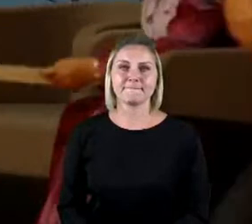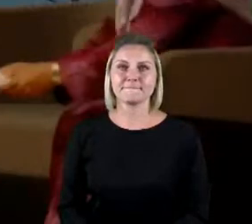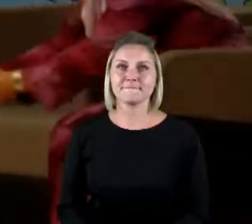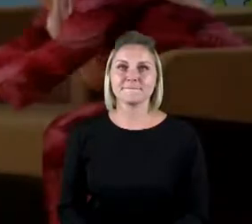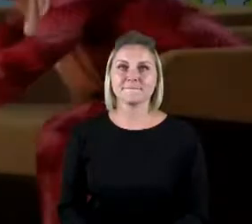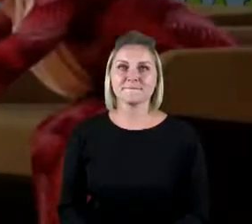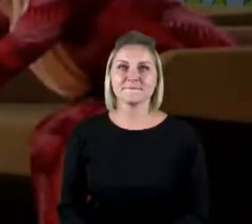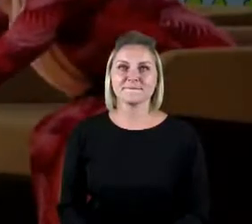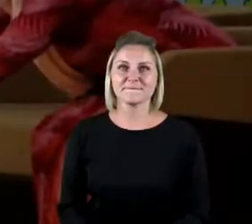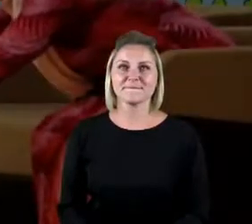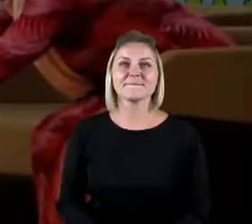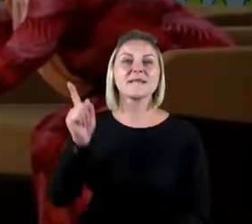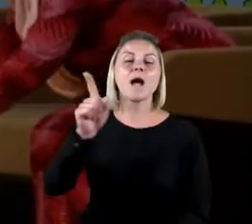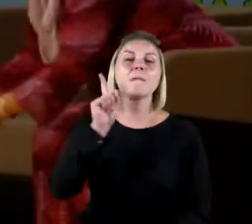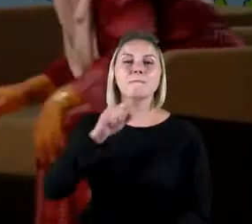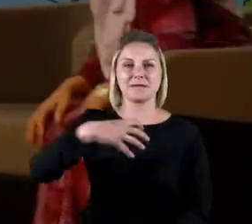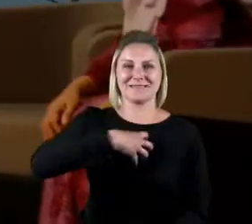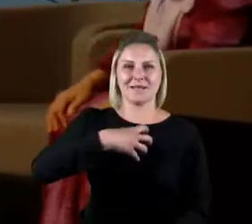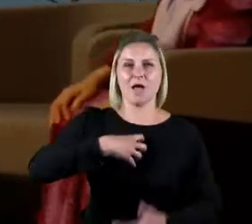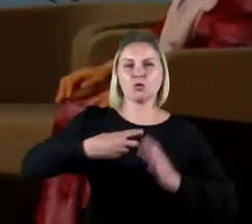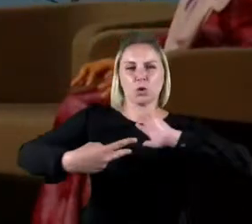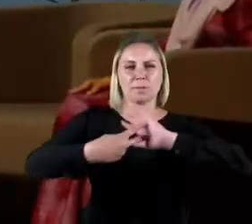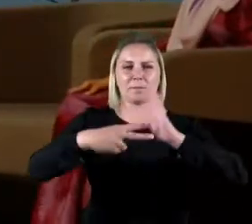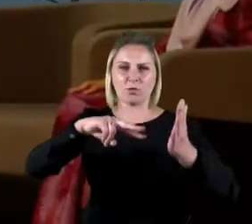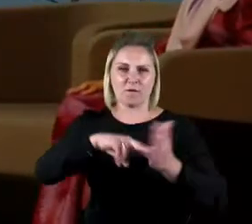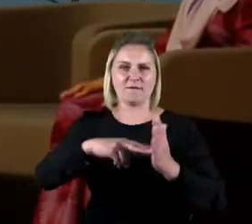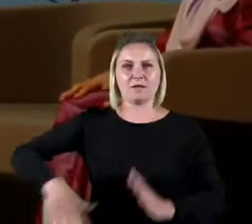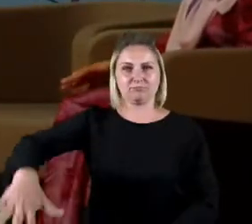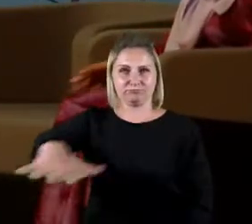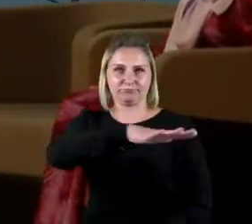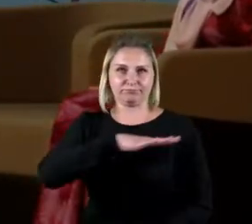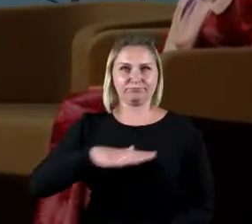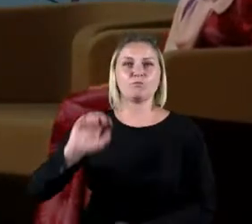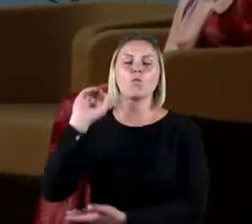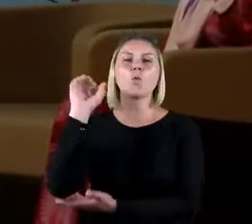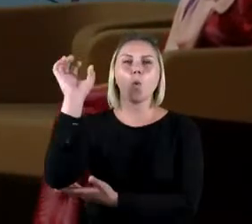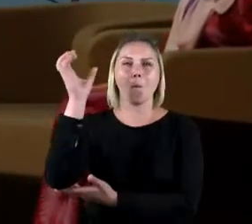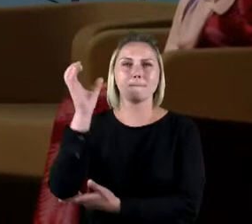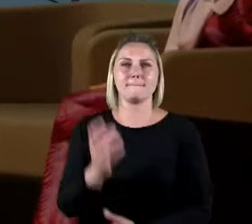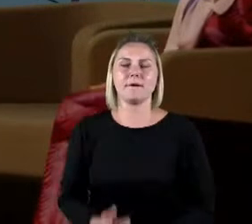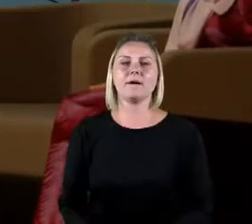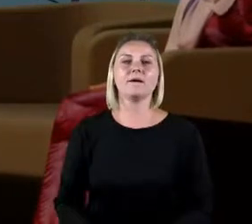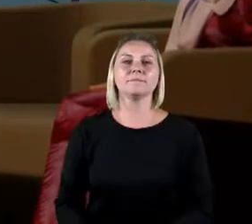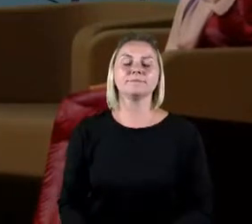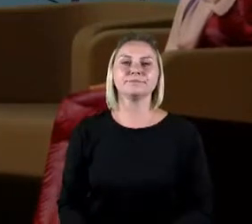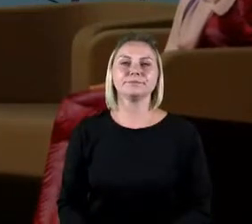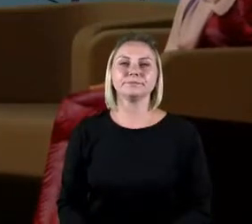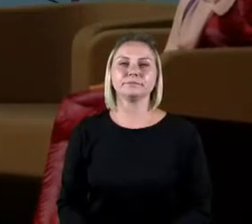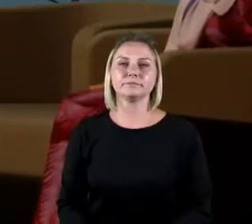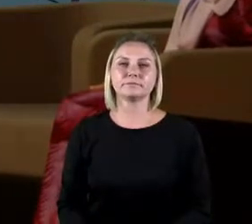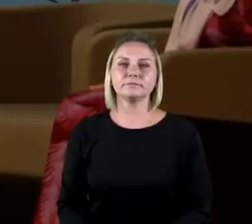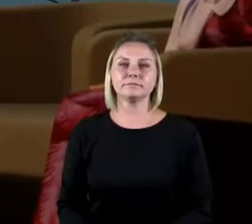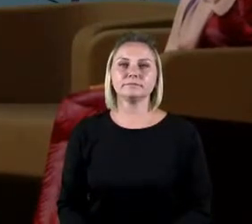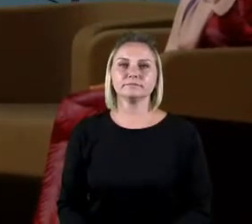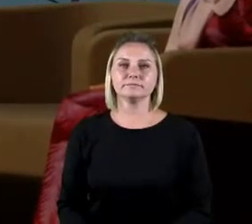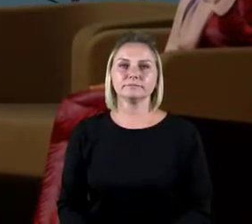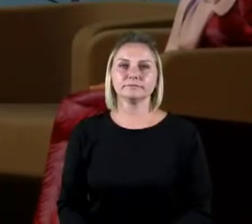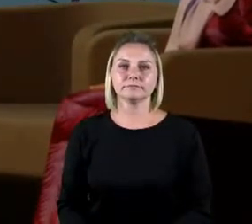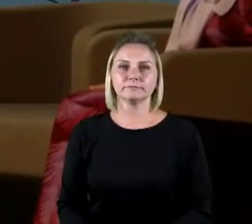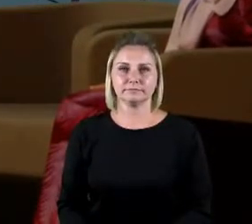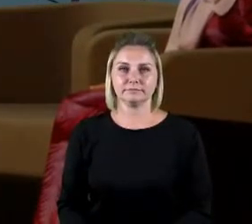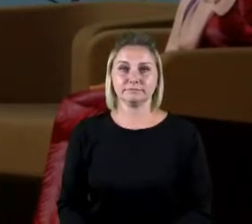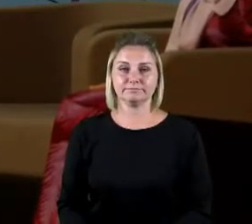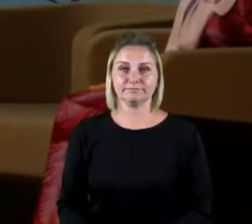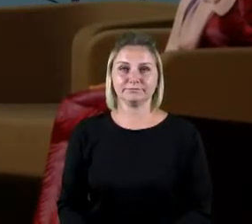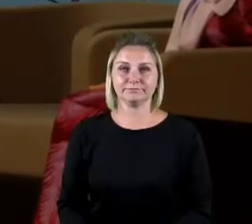The floor is yours. Just a short comment. You will be able to provide the organization with the PowerPoints, and